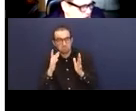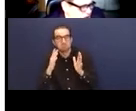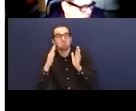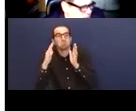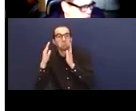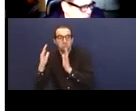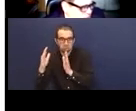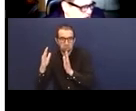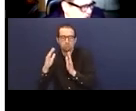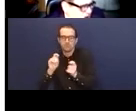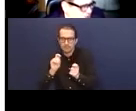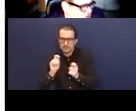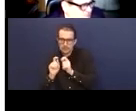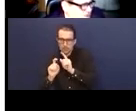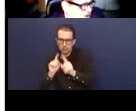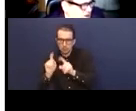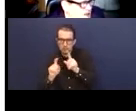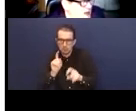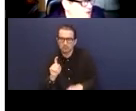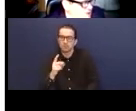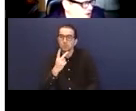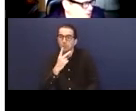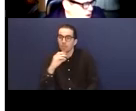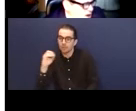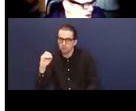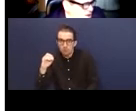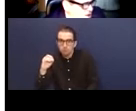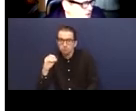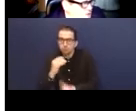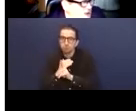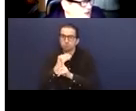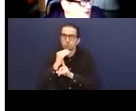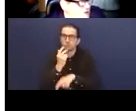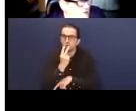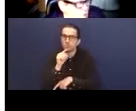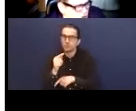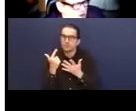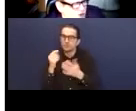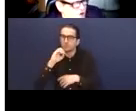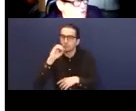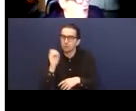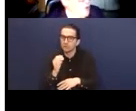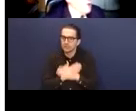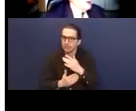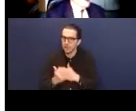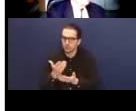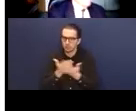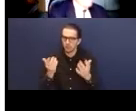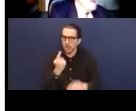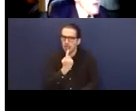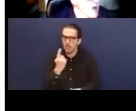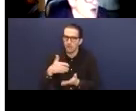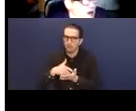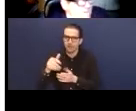that had gone up more than 2.5 times. However, when a survey was done that used the Washington Group short questions